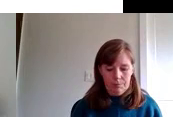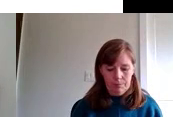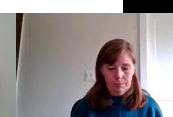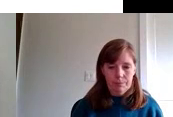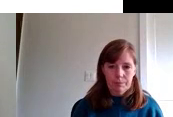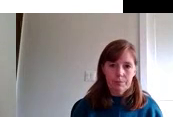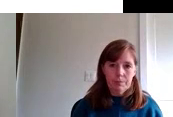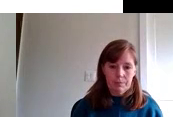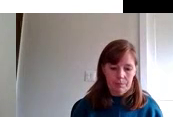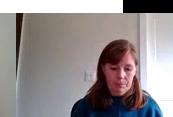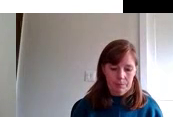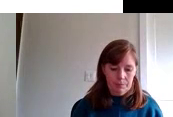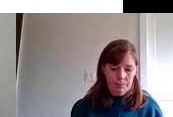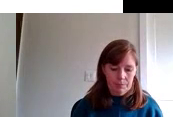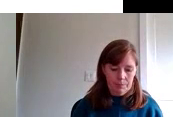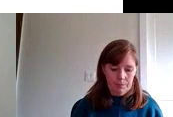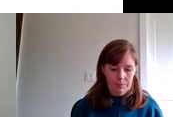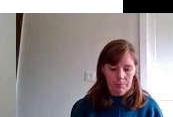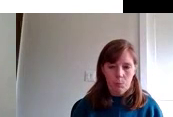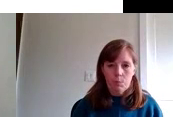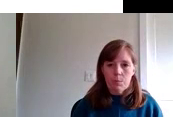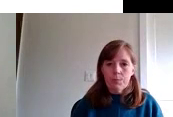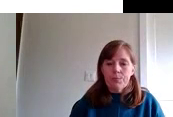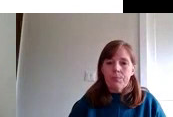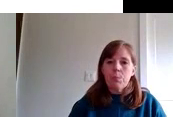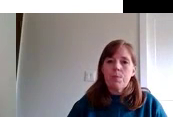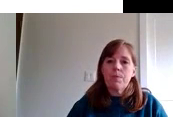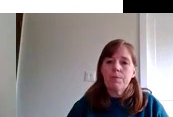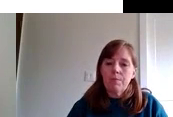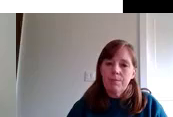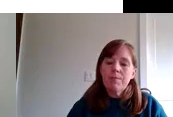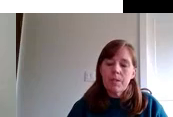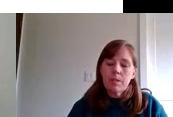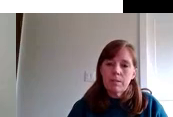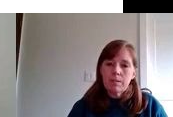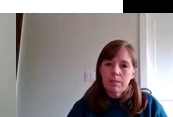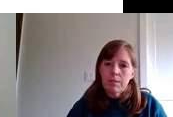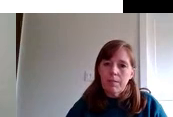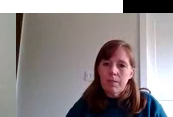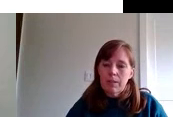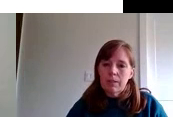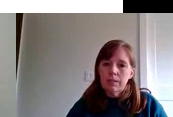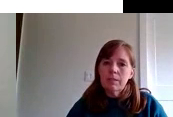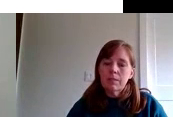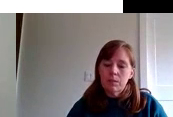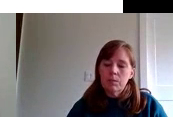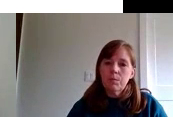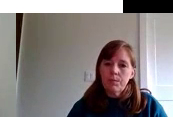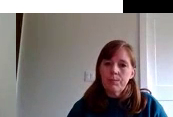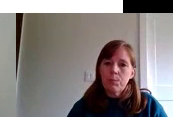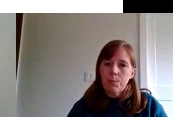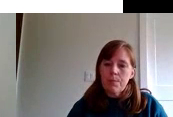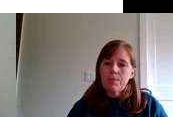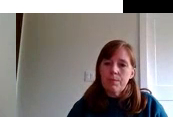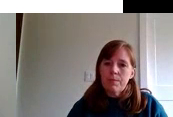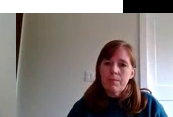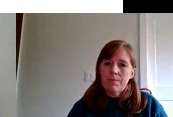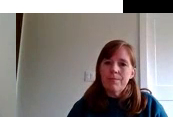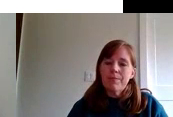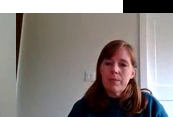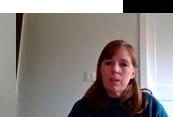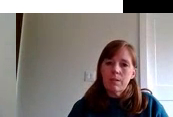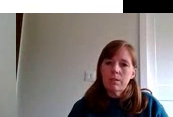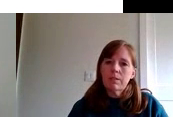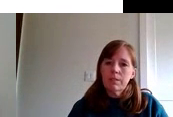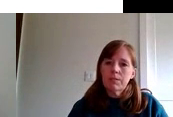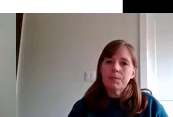we invited all of the students with blindness and low vision, and sometimes we would have a particular topic or a video that we were going to watch, and other